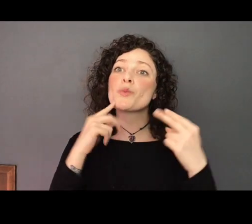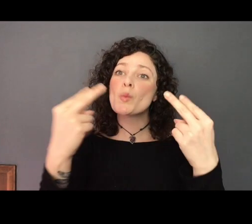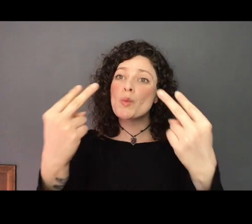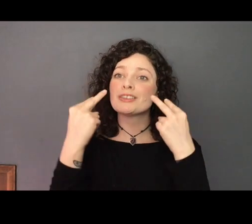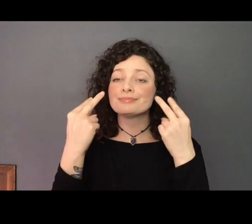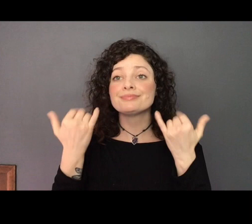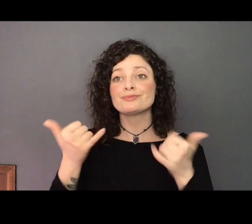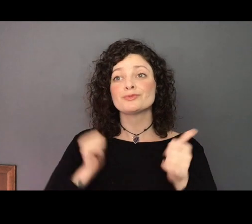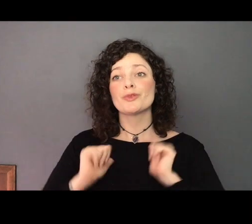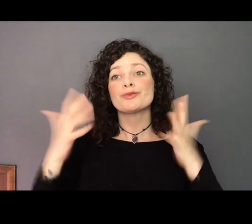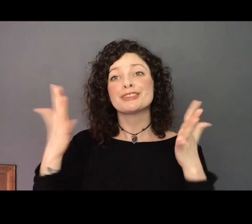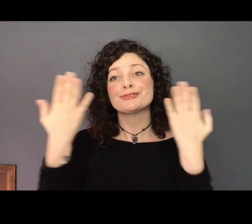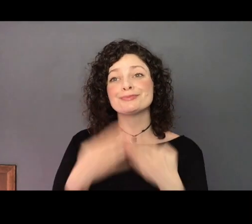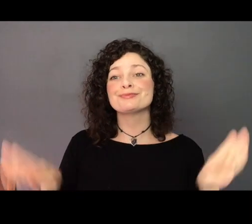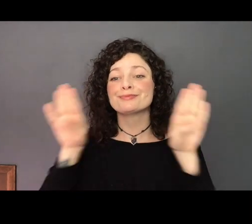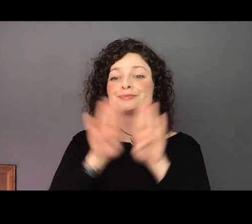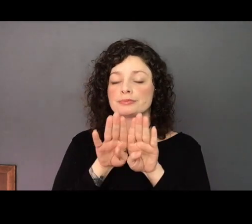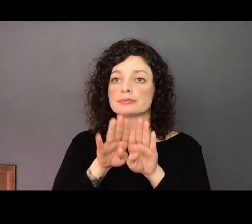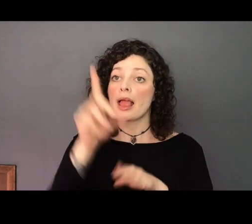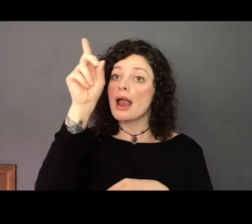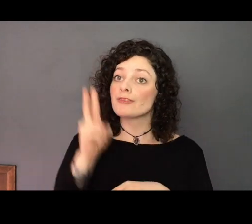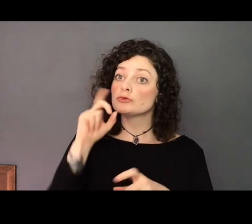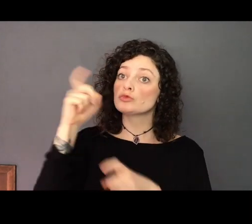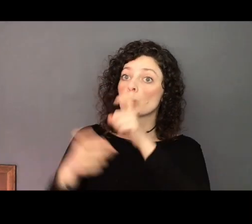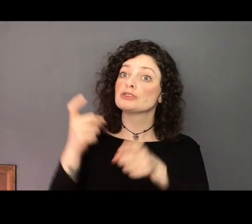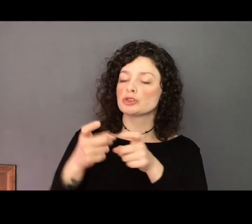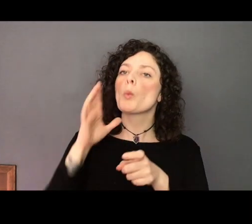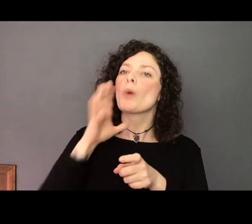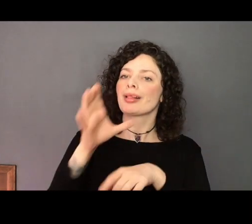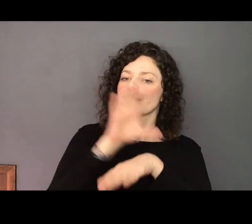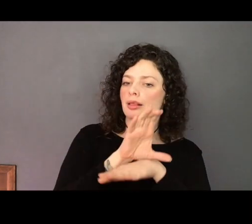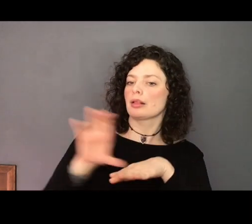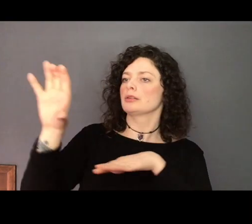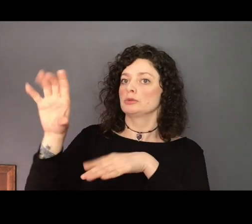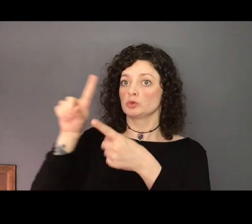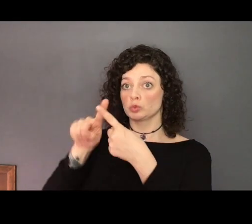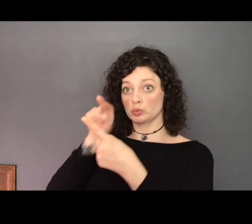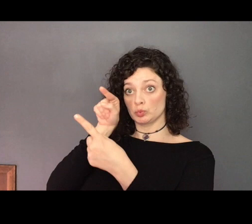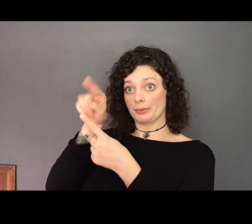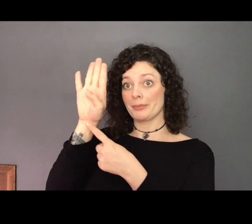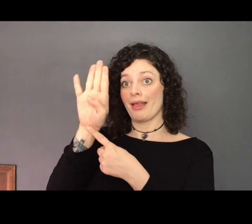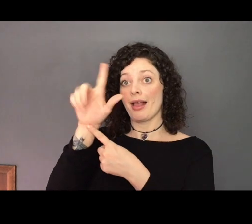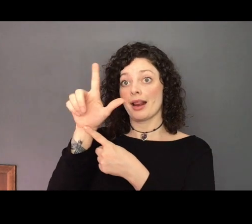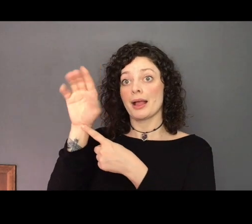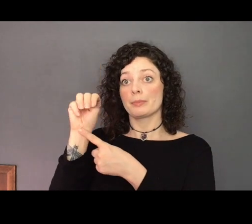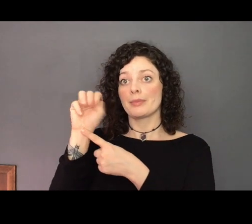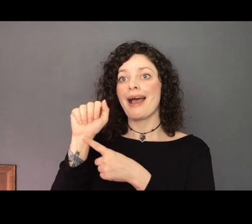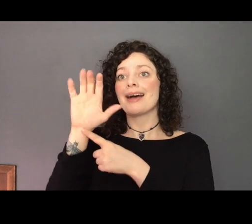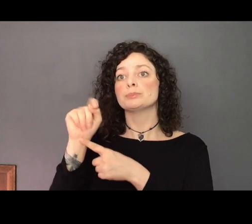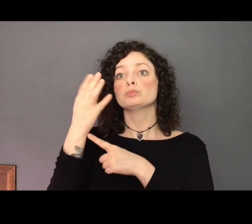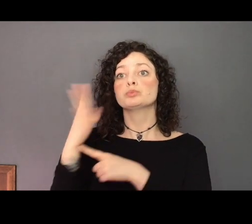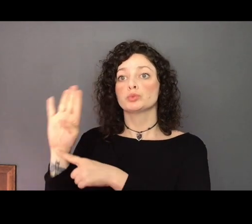Thank you everyone for tuning in. This concludes our show. Half of any donations made to our company as a result of this fundraiser will be contributed